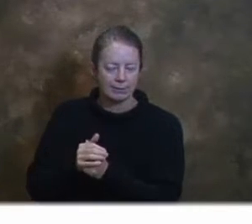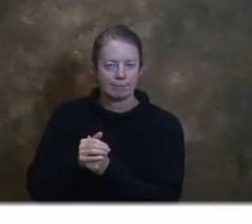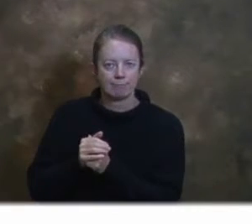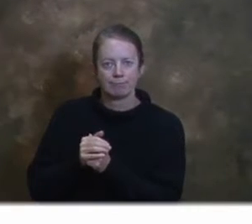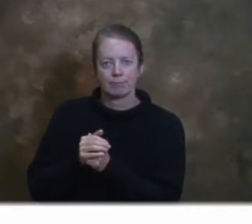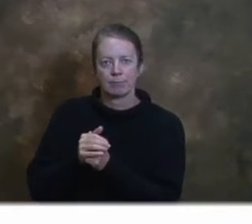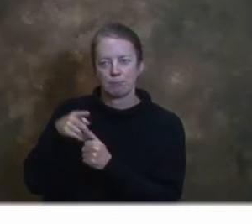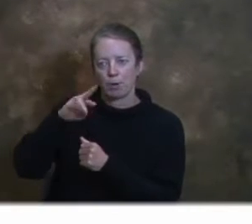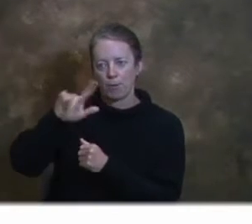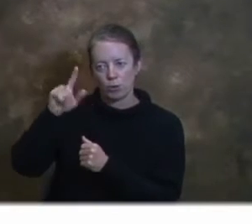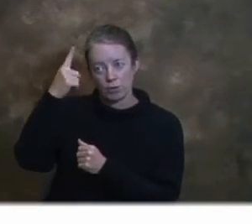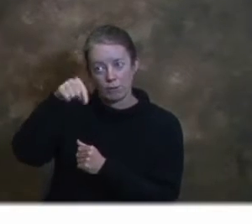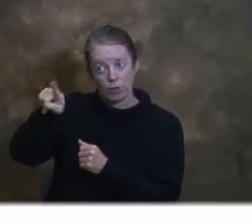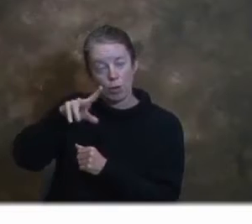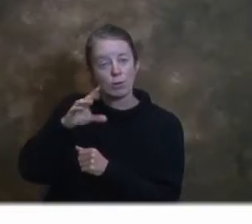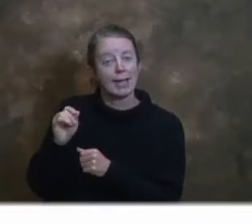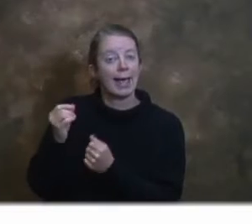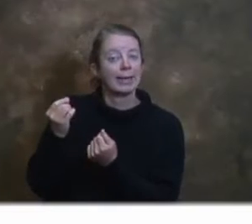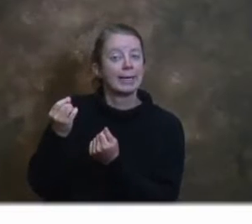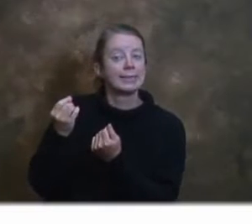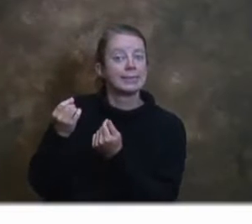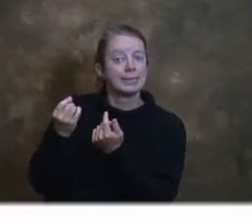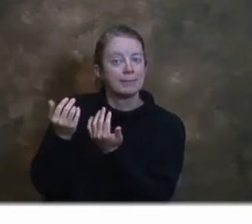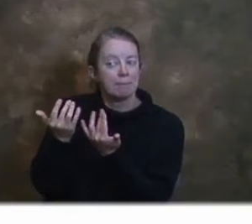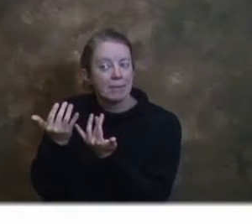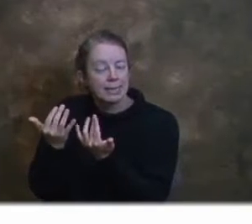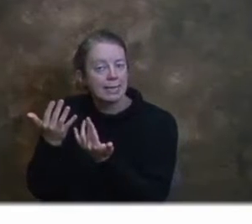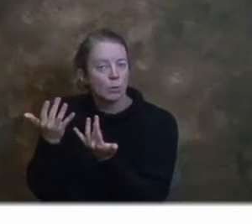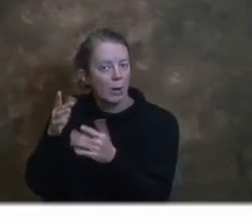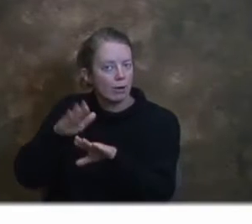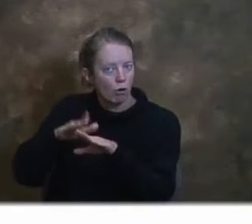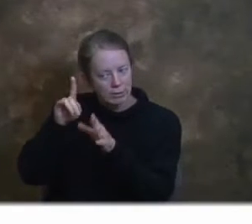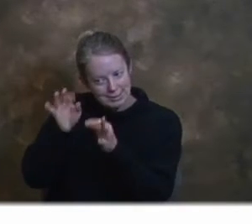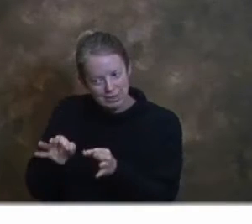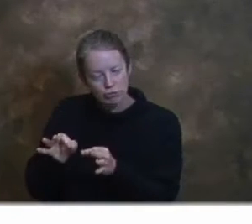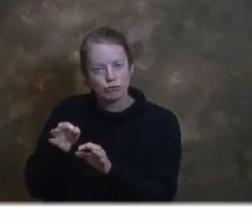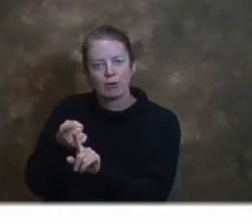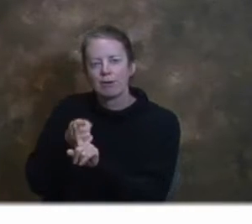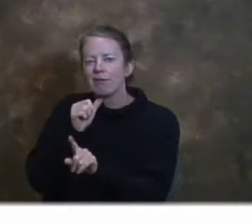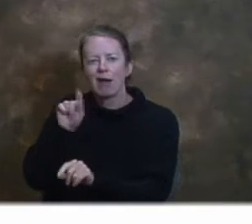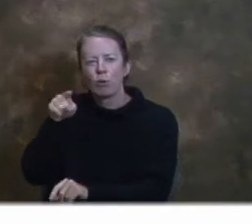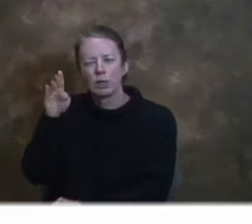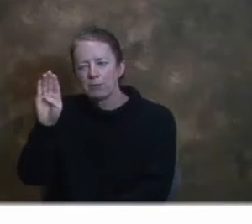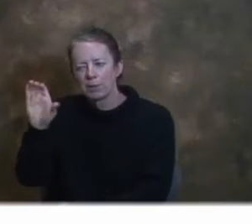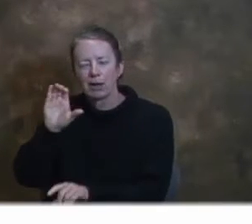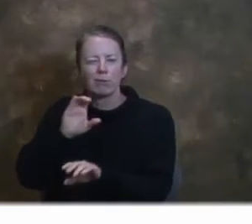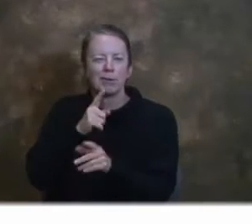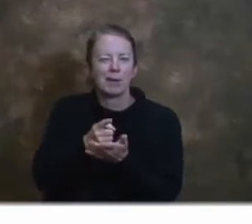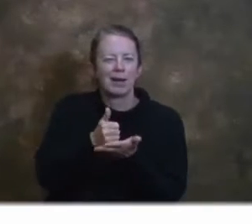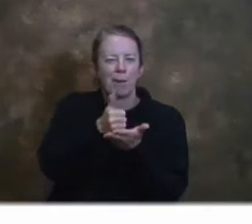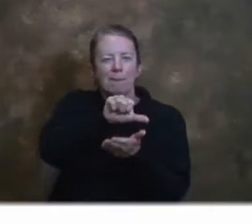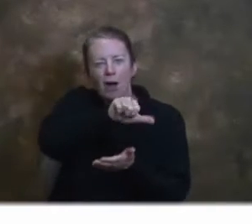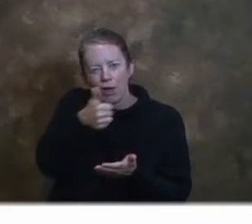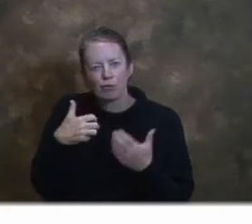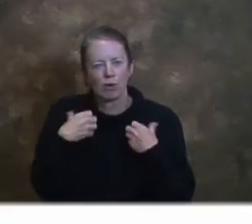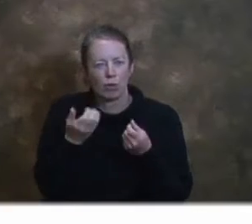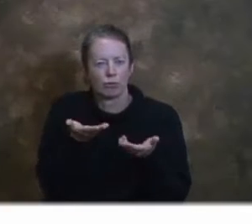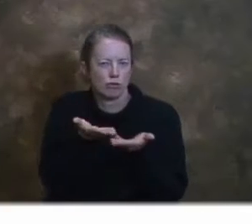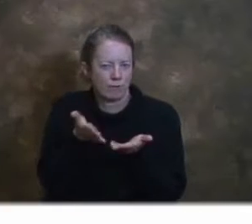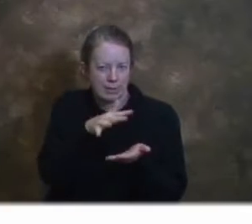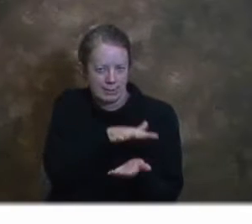are pending. And those would be not just for Buncombe County, but would help service other surrounding areas as well.